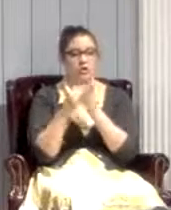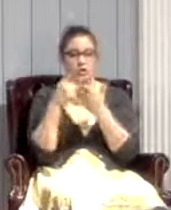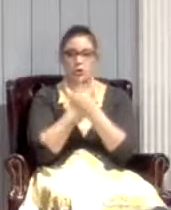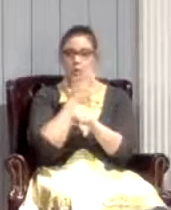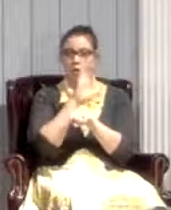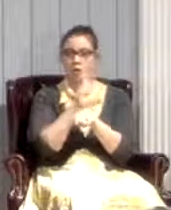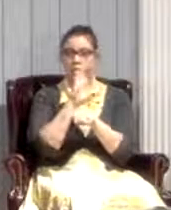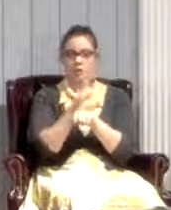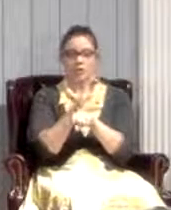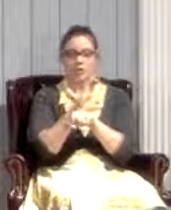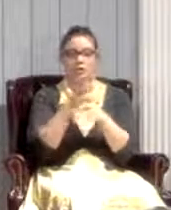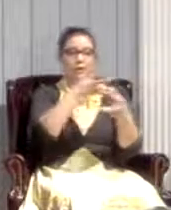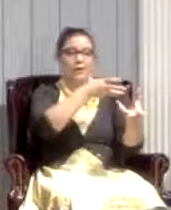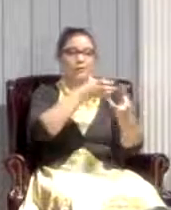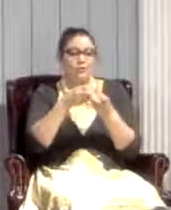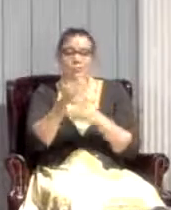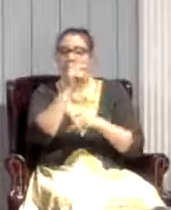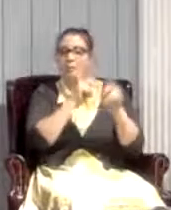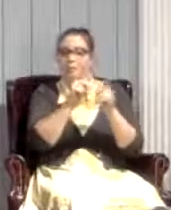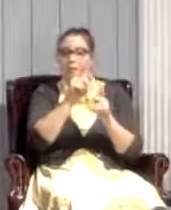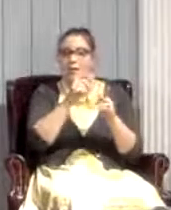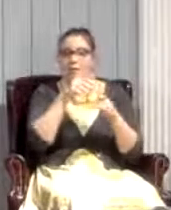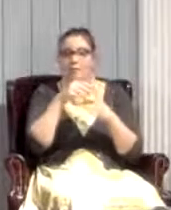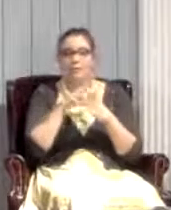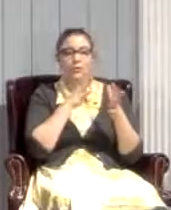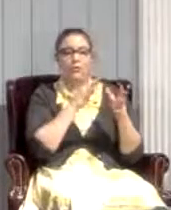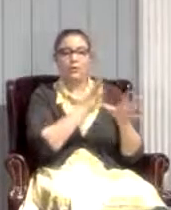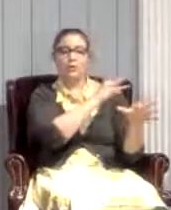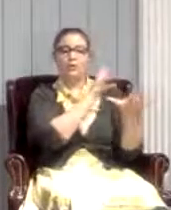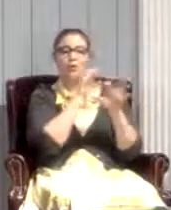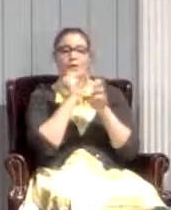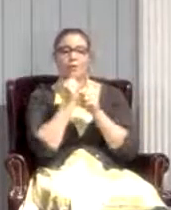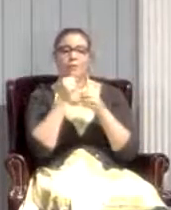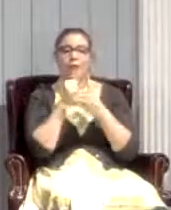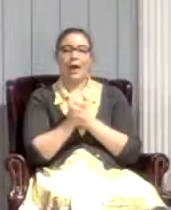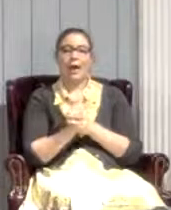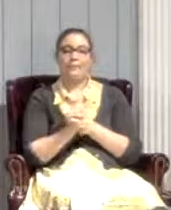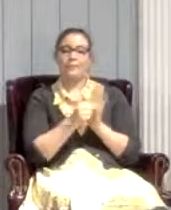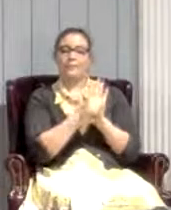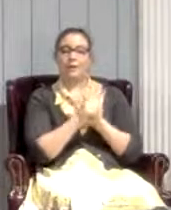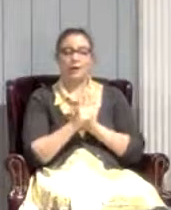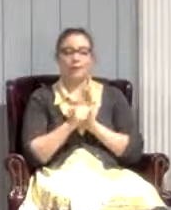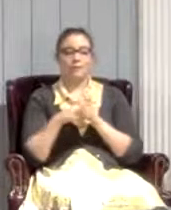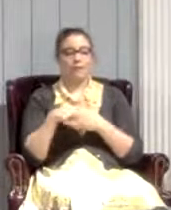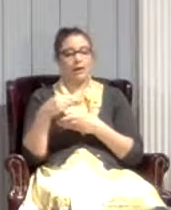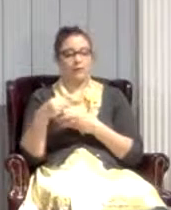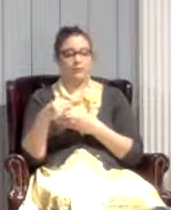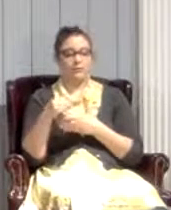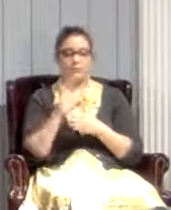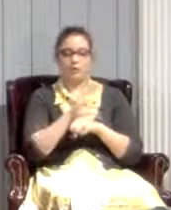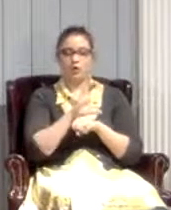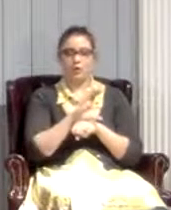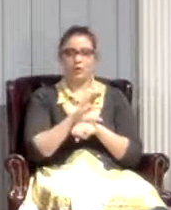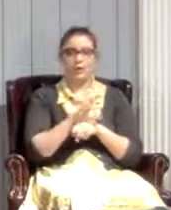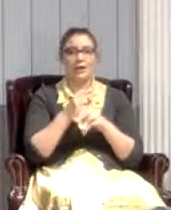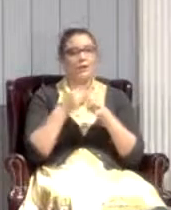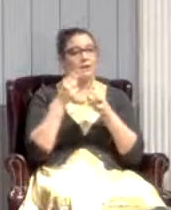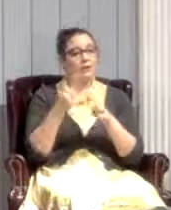and draw people out of churches to start these other kind of churches. And they all call themselves Baptists. They call themselves Independent